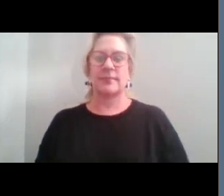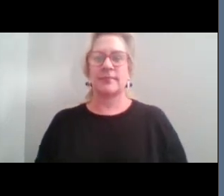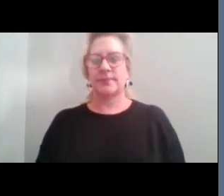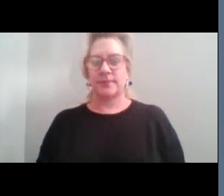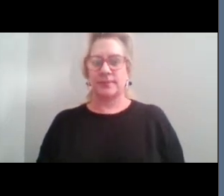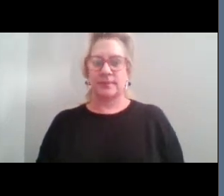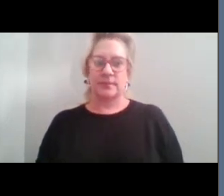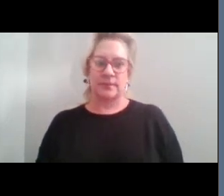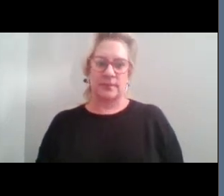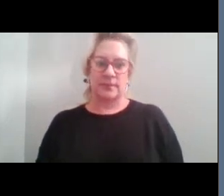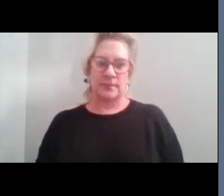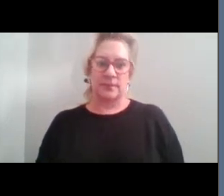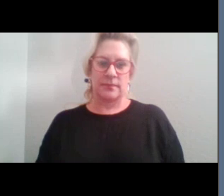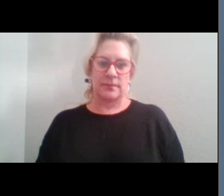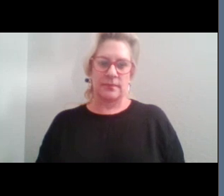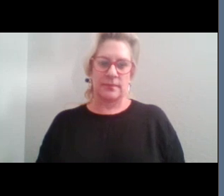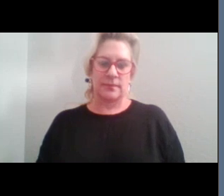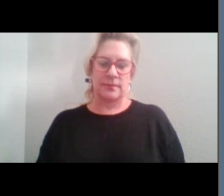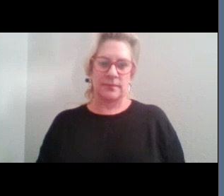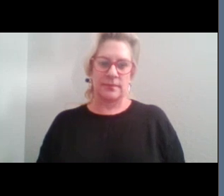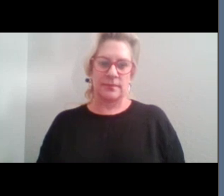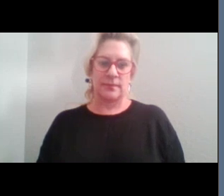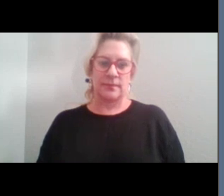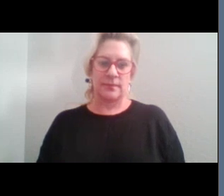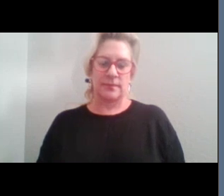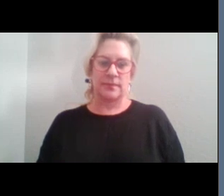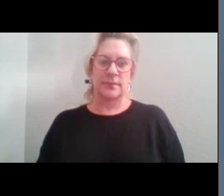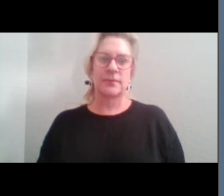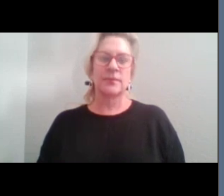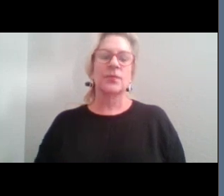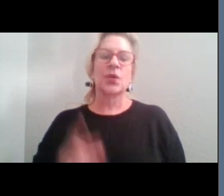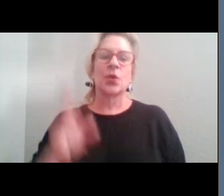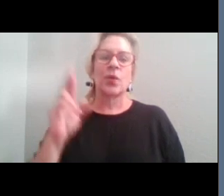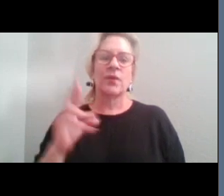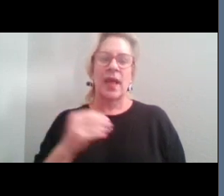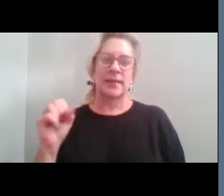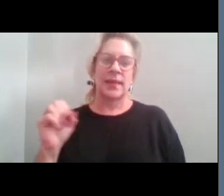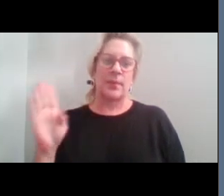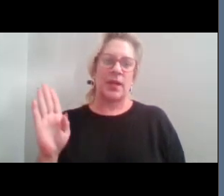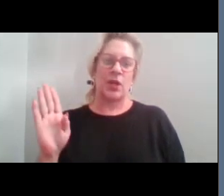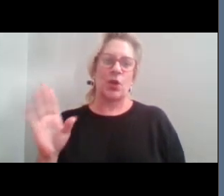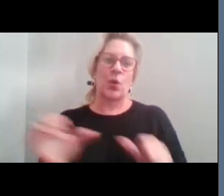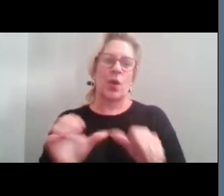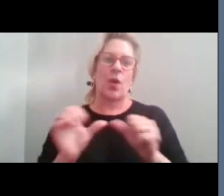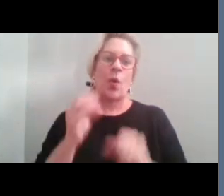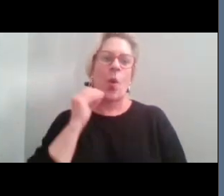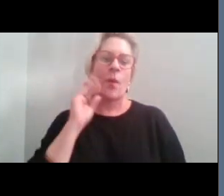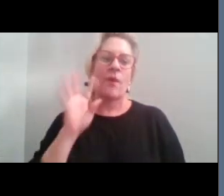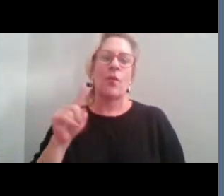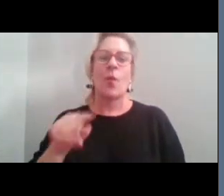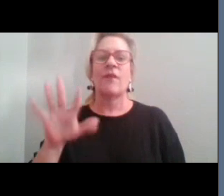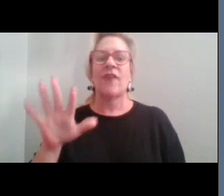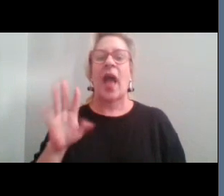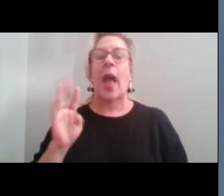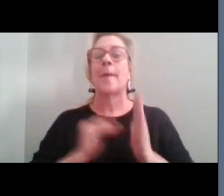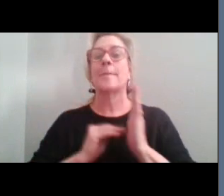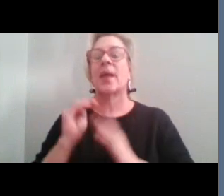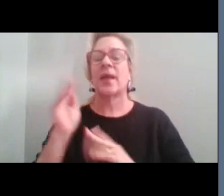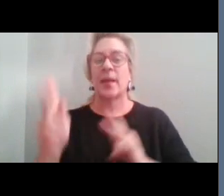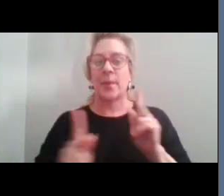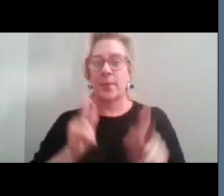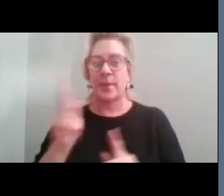We are the Inland Empire, the two-county Riverside and San Bernardino region, home to 4.5 million people.